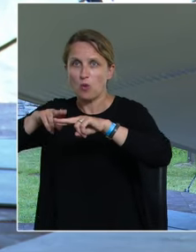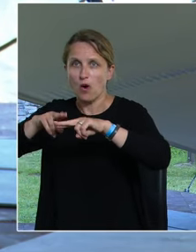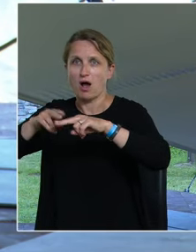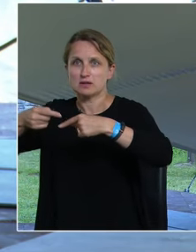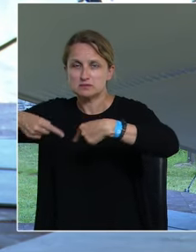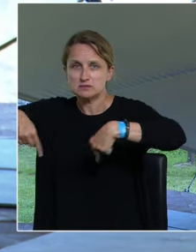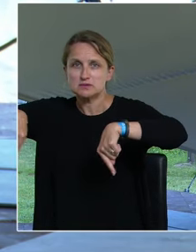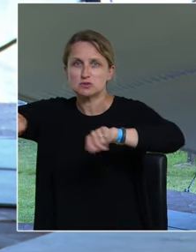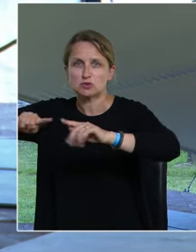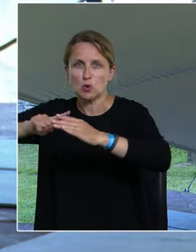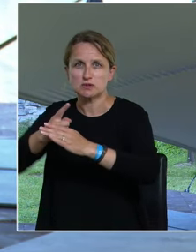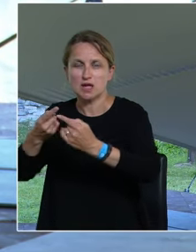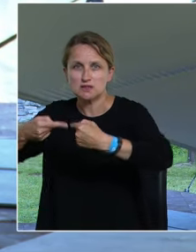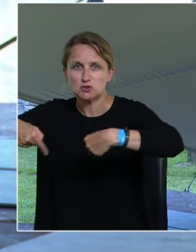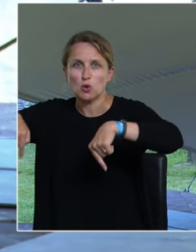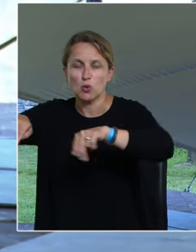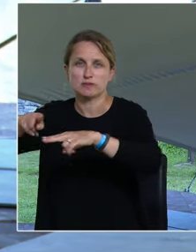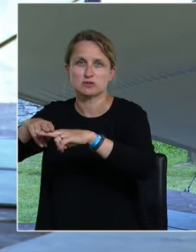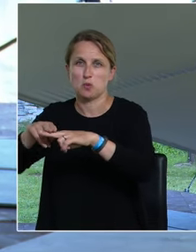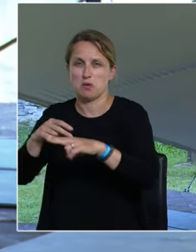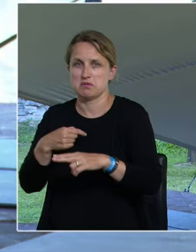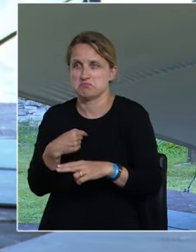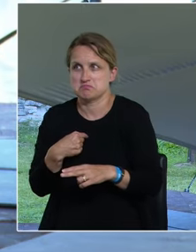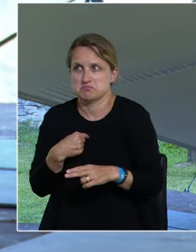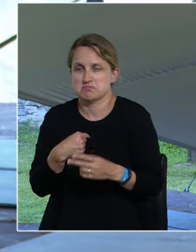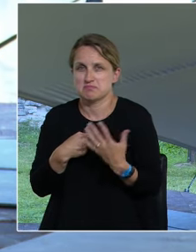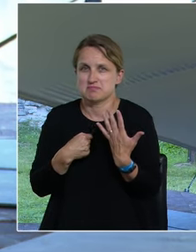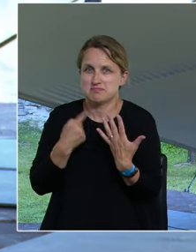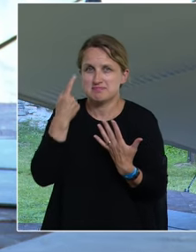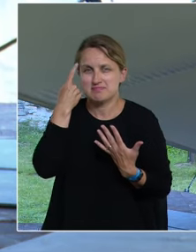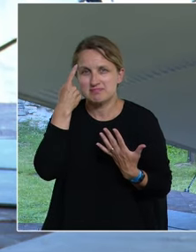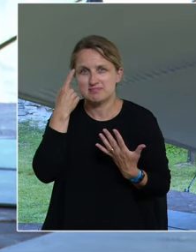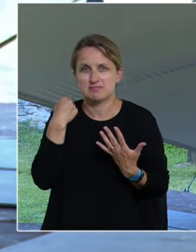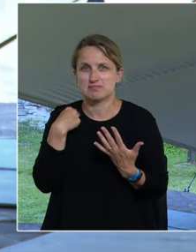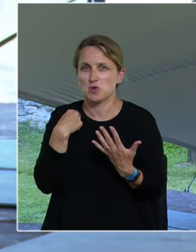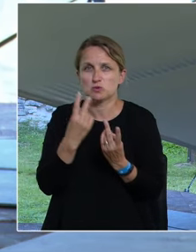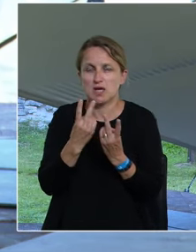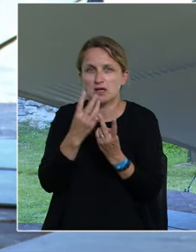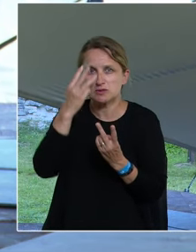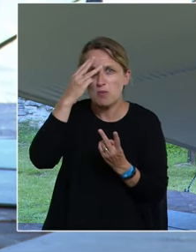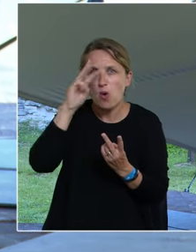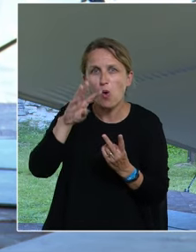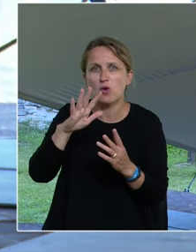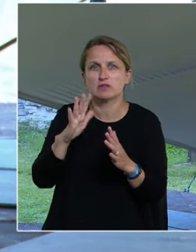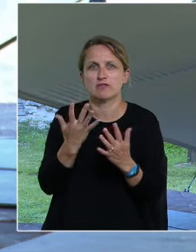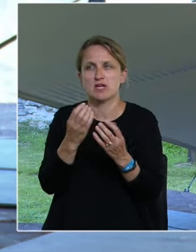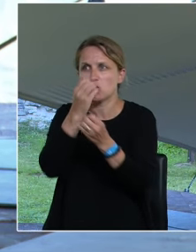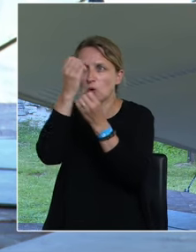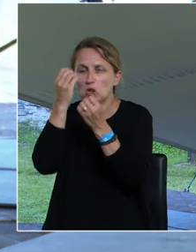this. So there's this sort of, there's one, I guess, in terms of digital fashion or the digital surroundings, how do